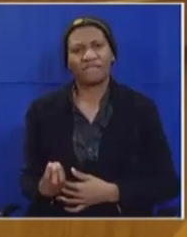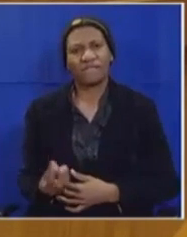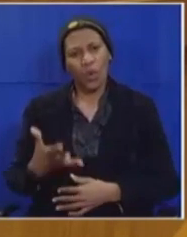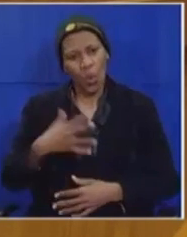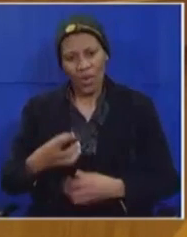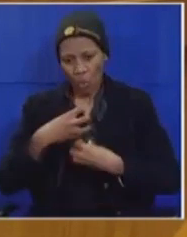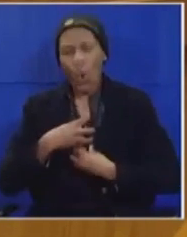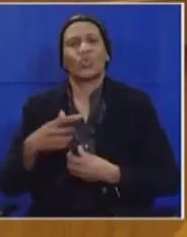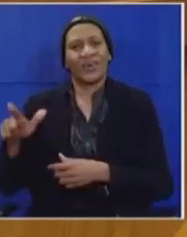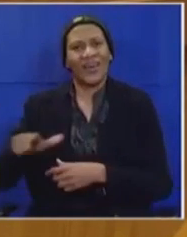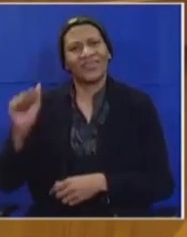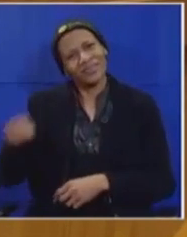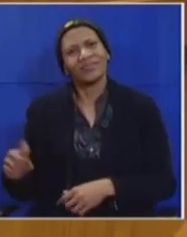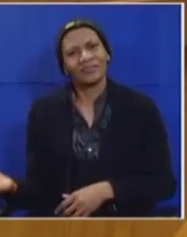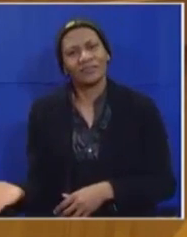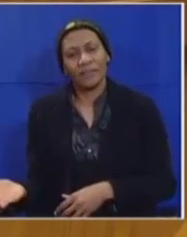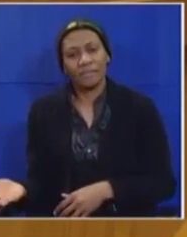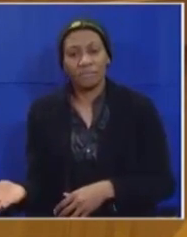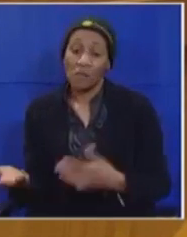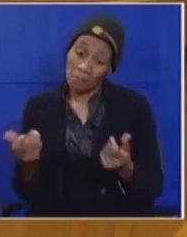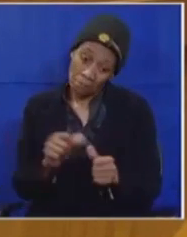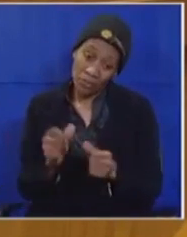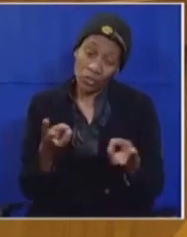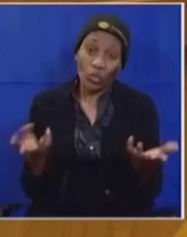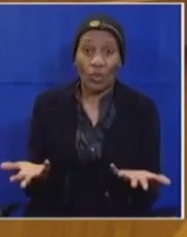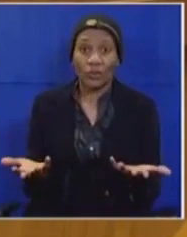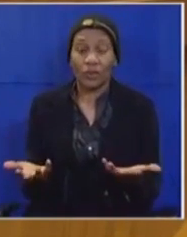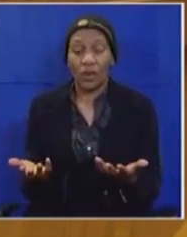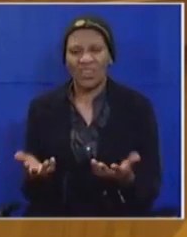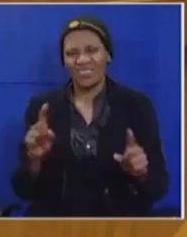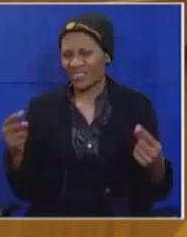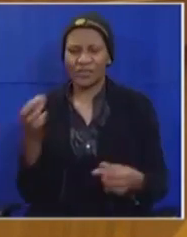owning the land, we should not frustrate them by